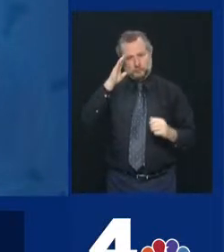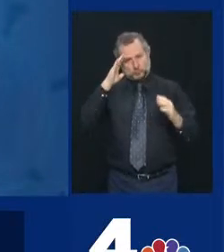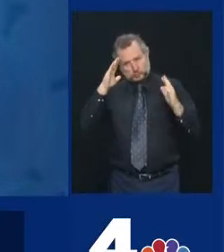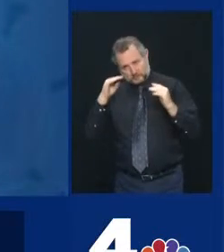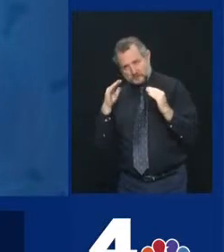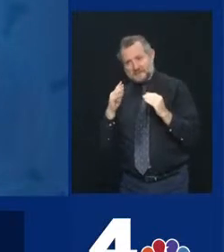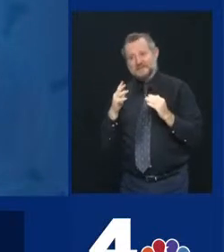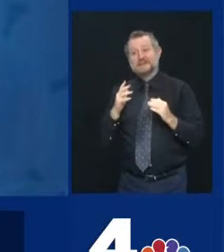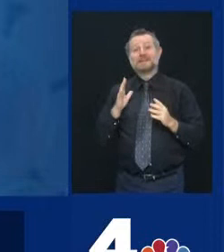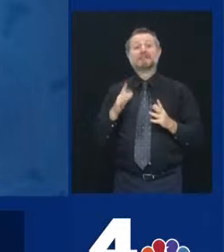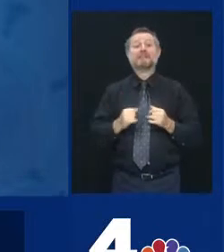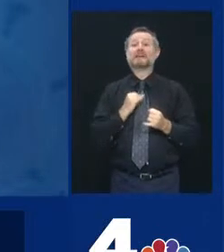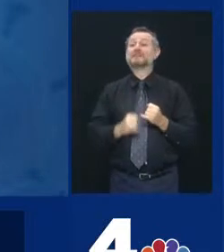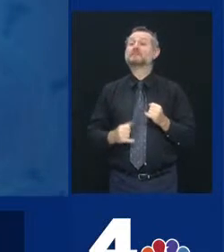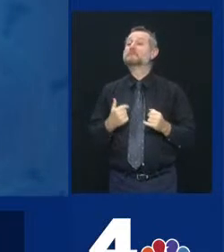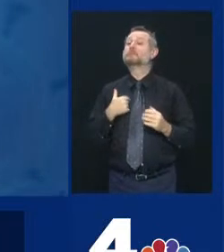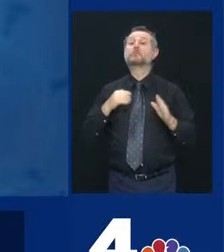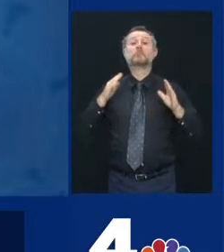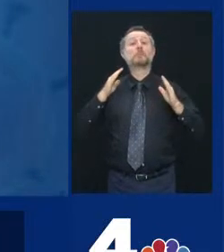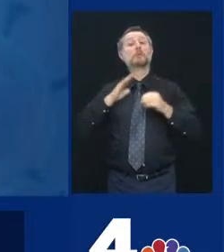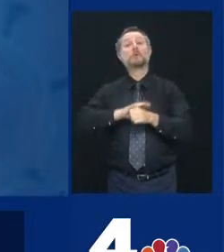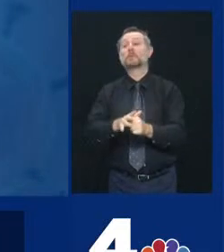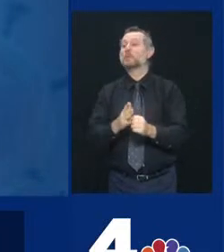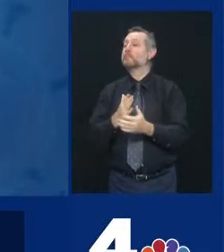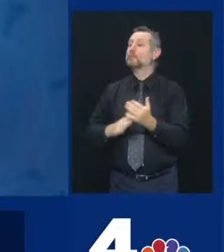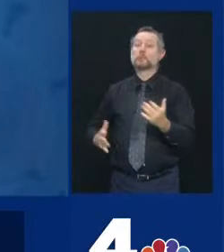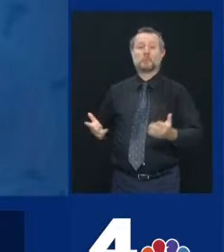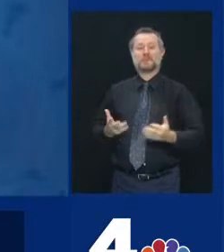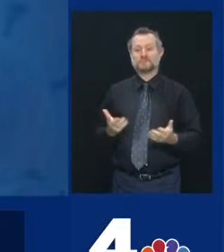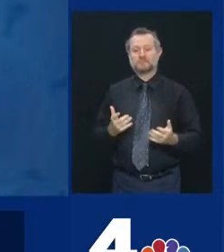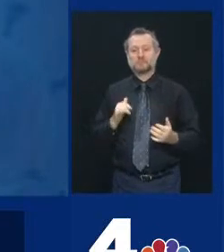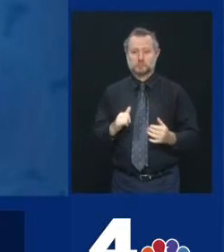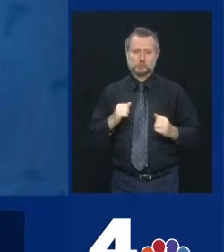chapter of COVID is this winter.